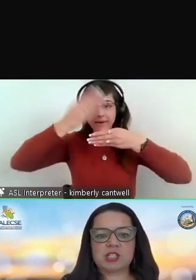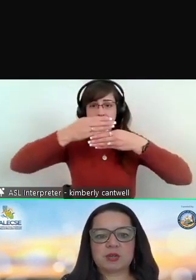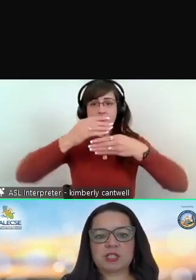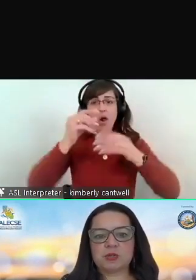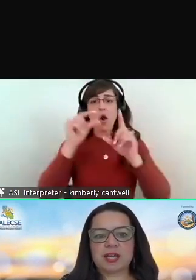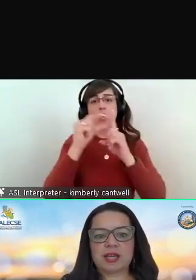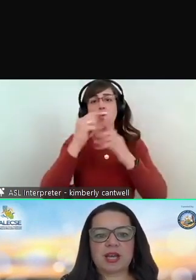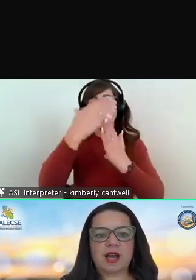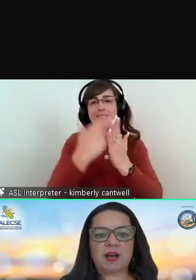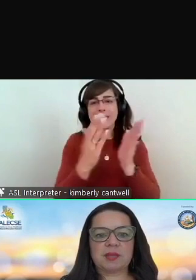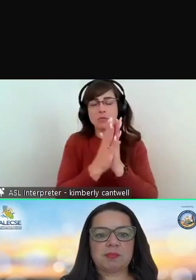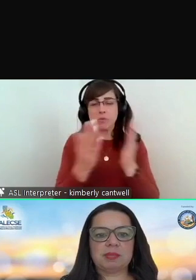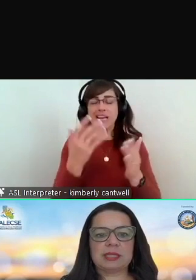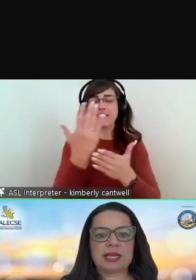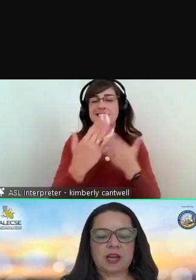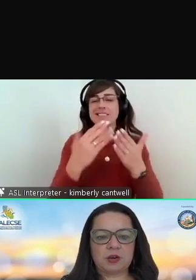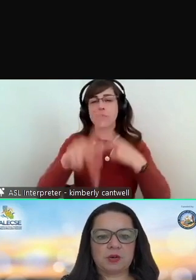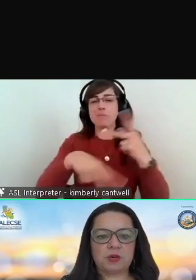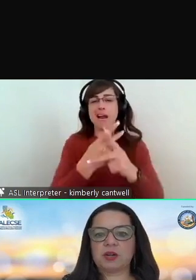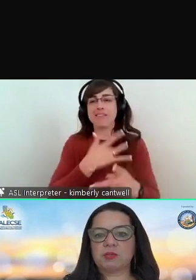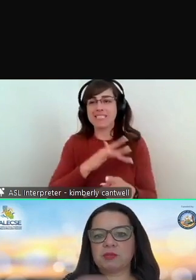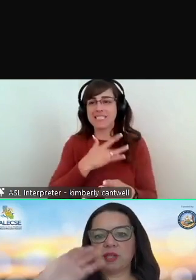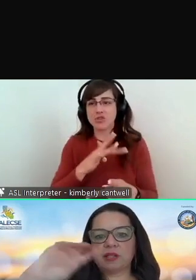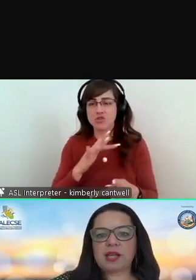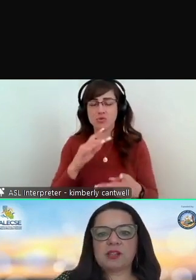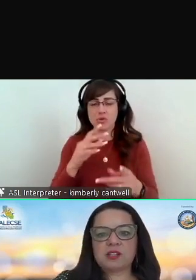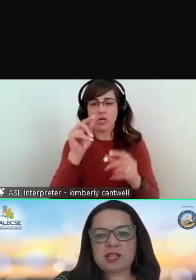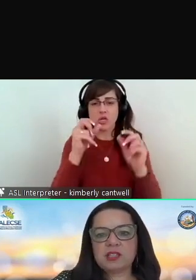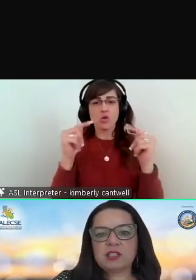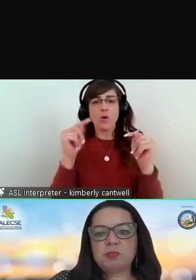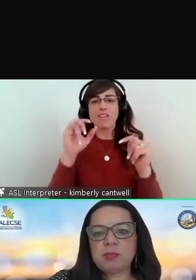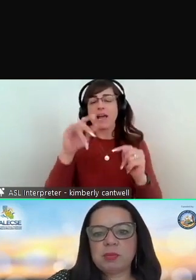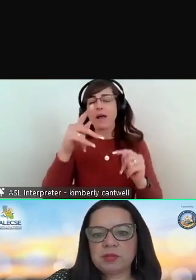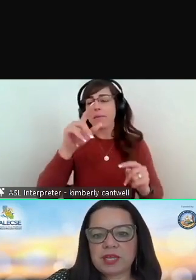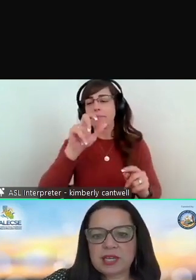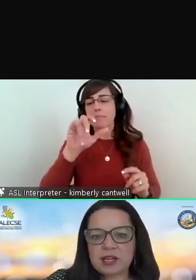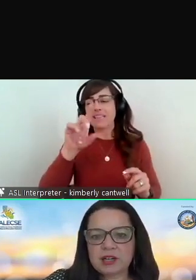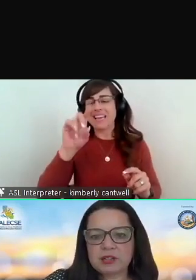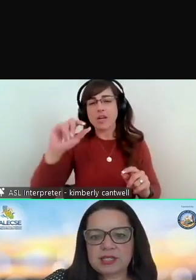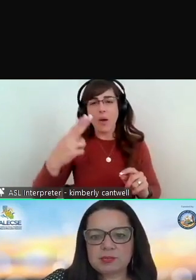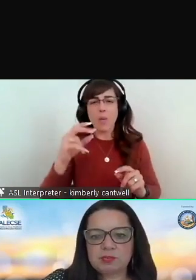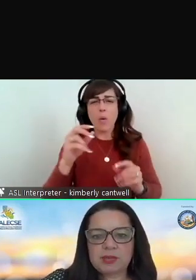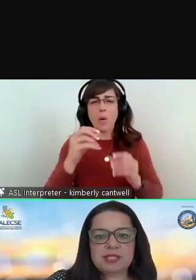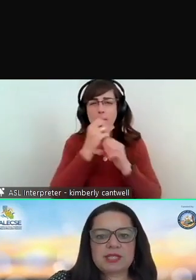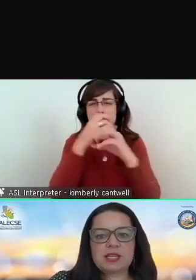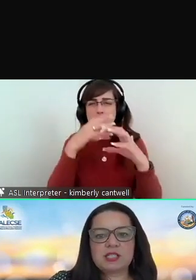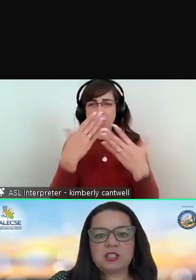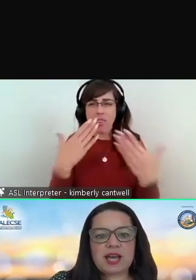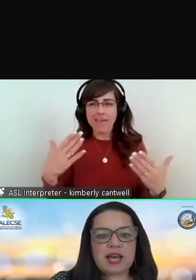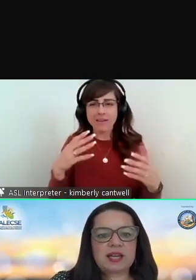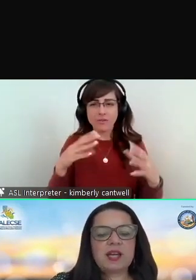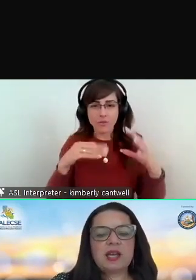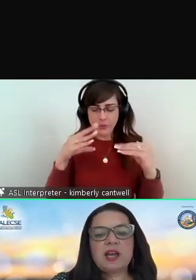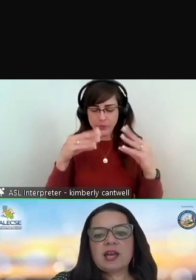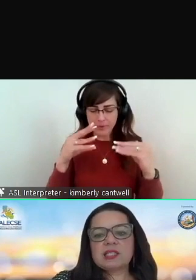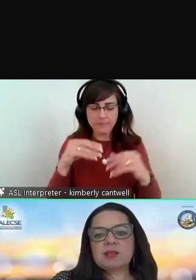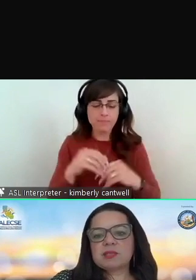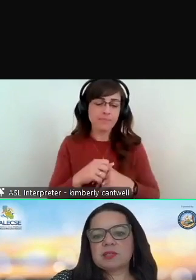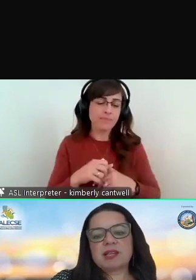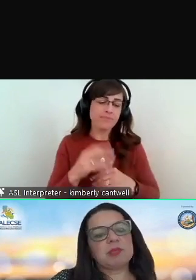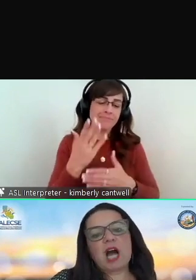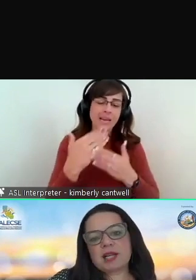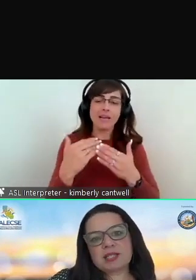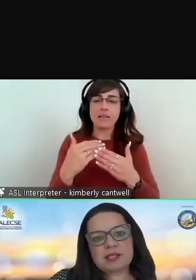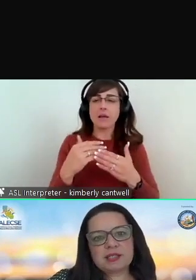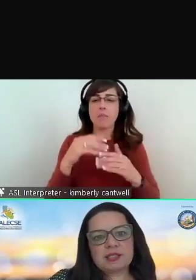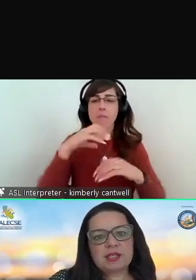of sensory toy like Play-Doh, or that there's like a little bubble thing here that's kids like to look at, and some